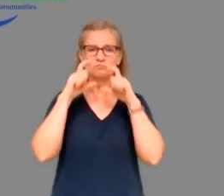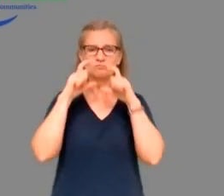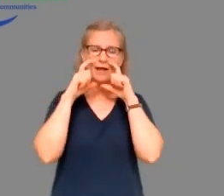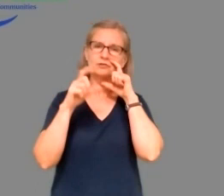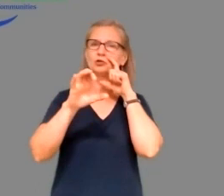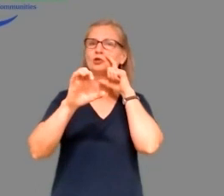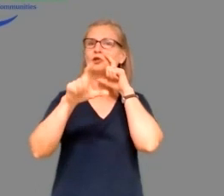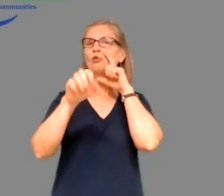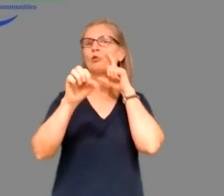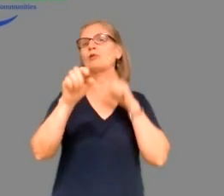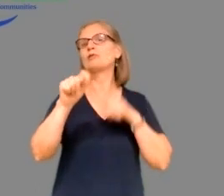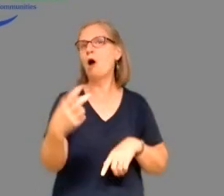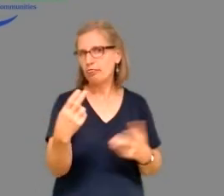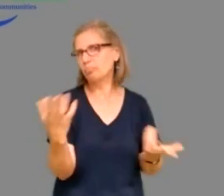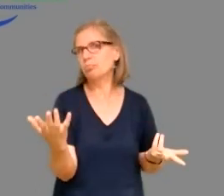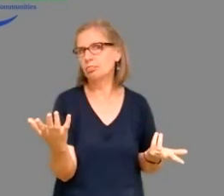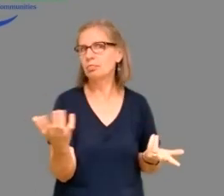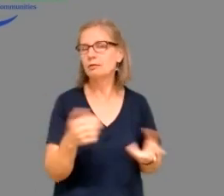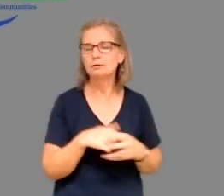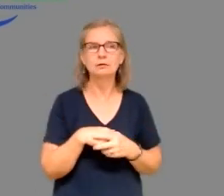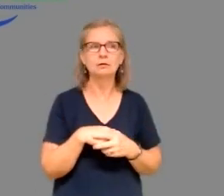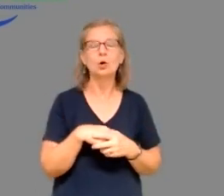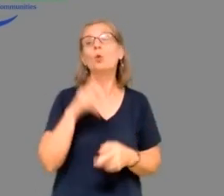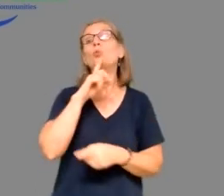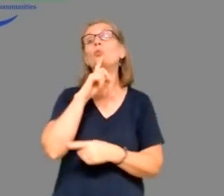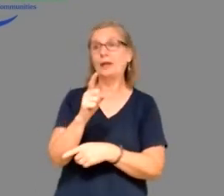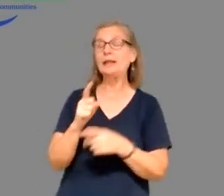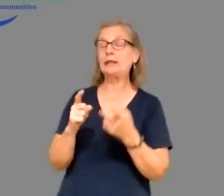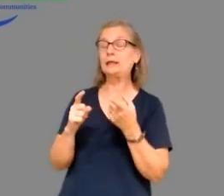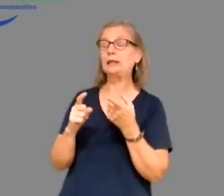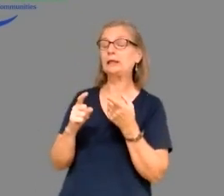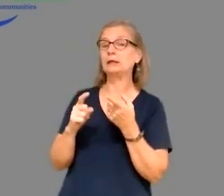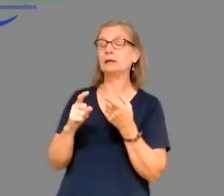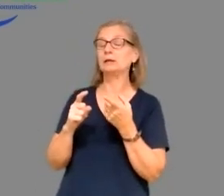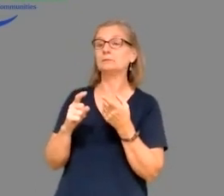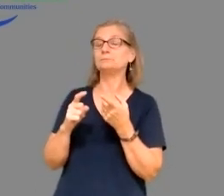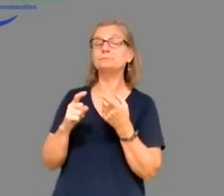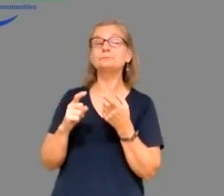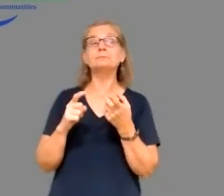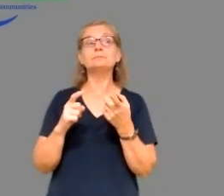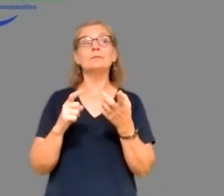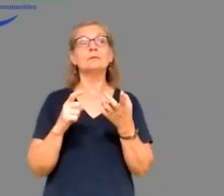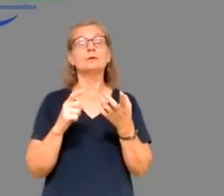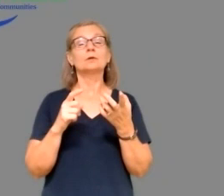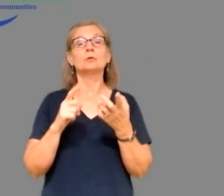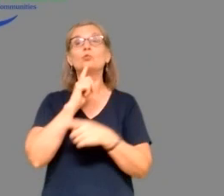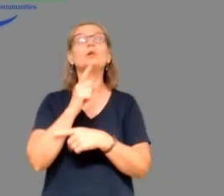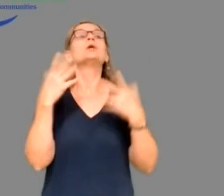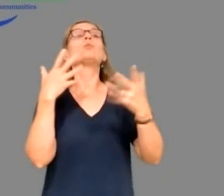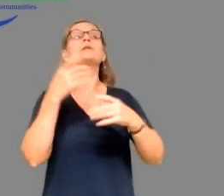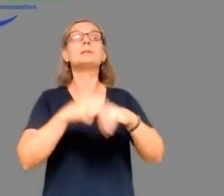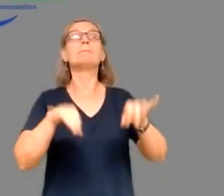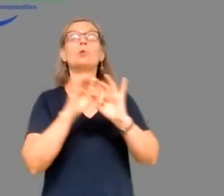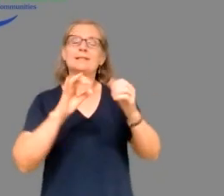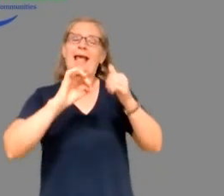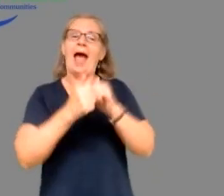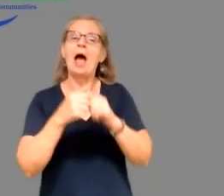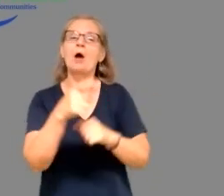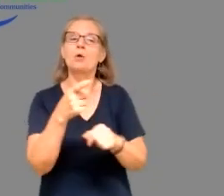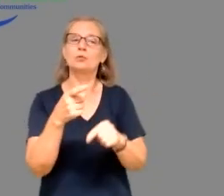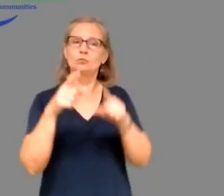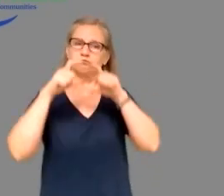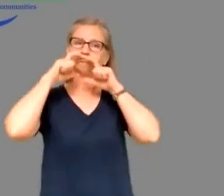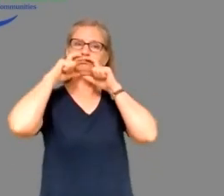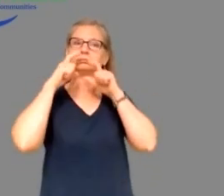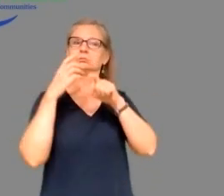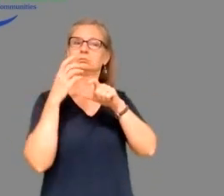about, I mean, ultimately it's how to properly wear them, right? We've got that information on our Facebook page, or not on our Facebook page. Well, I think it is on